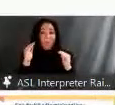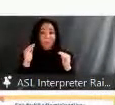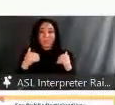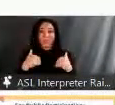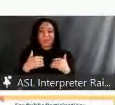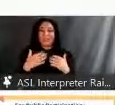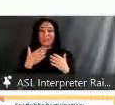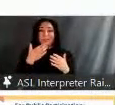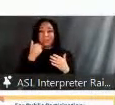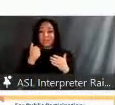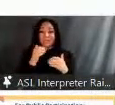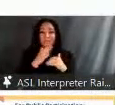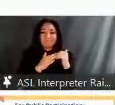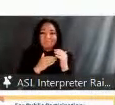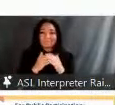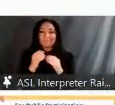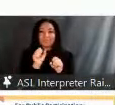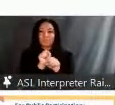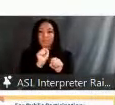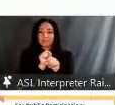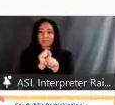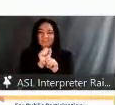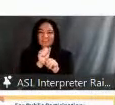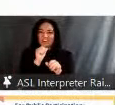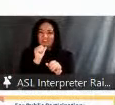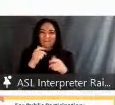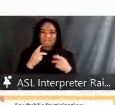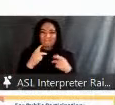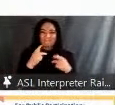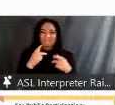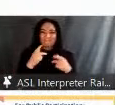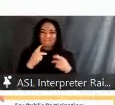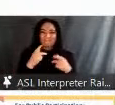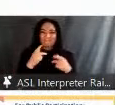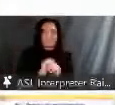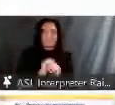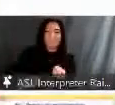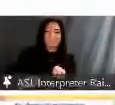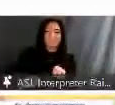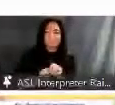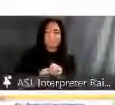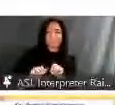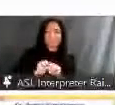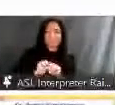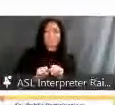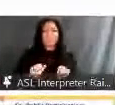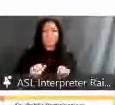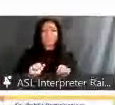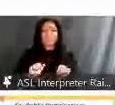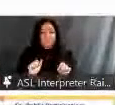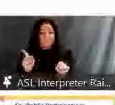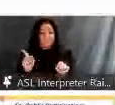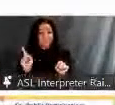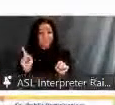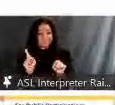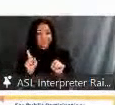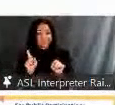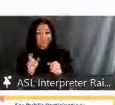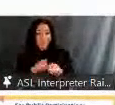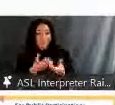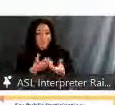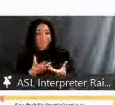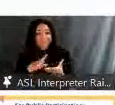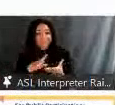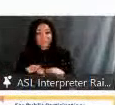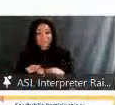comfortable jobs that are not grueling or labor intensive. They express the importance of learning English to